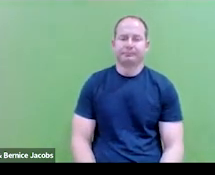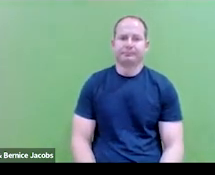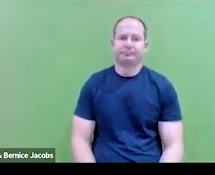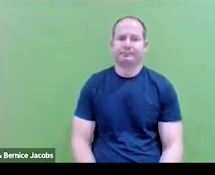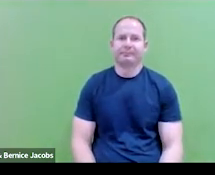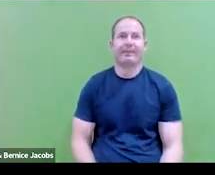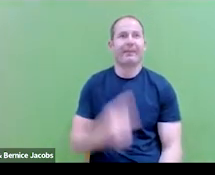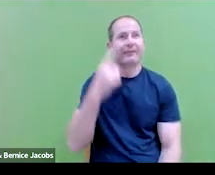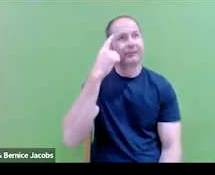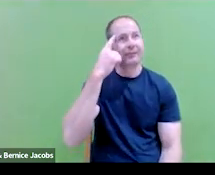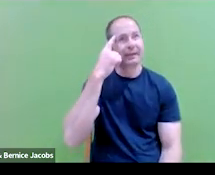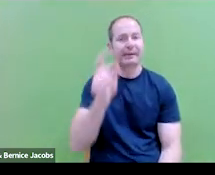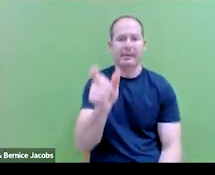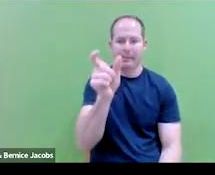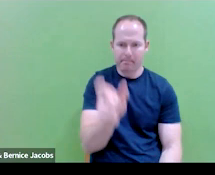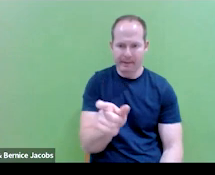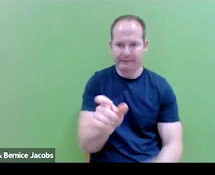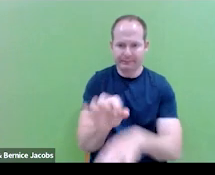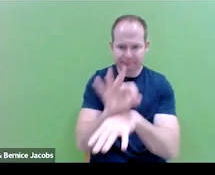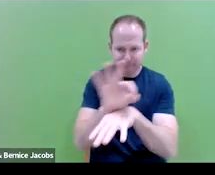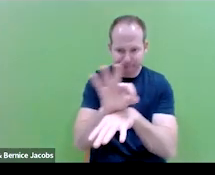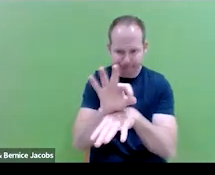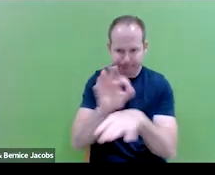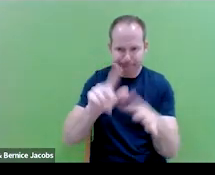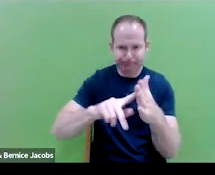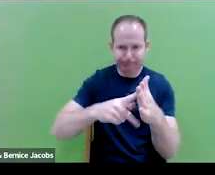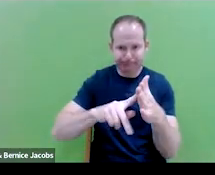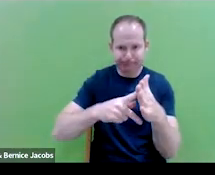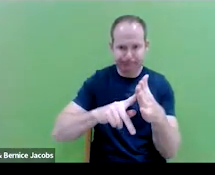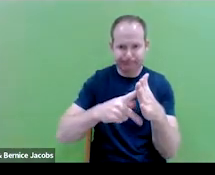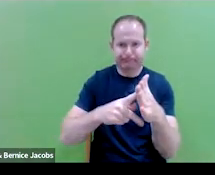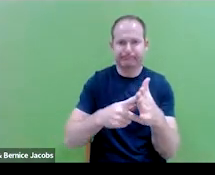from a designer's perspective, it's an absolute